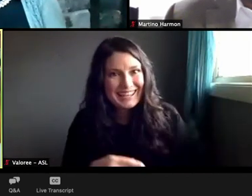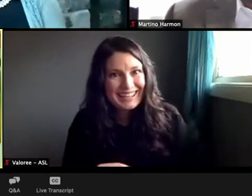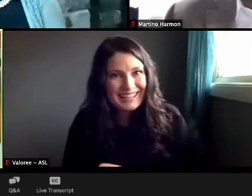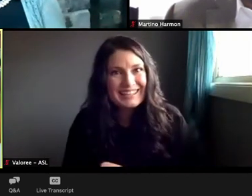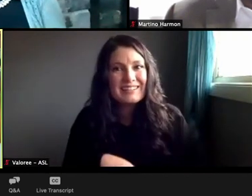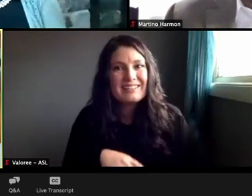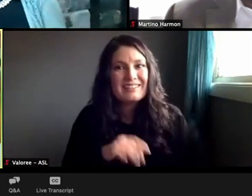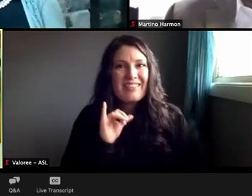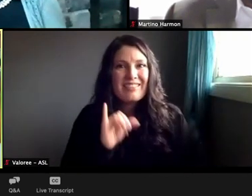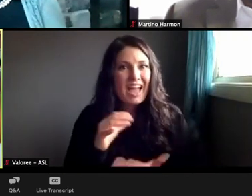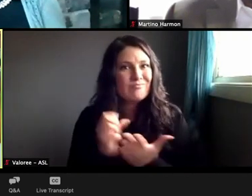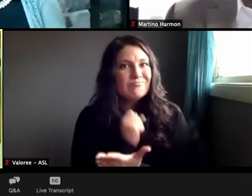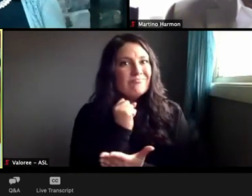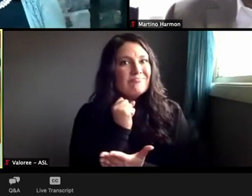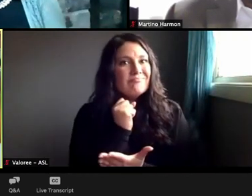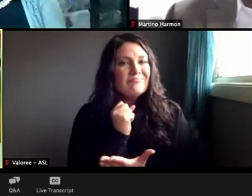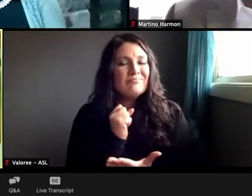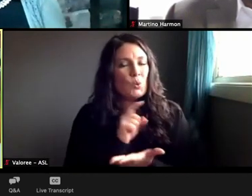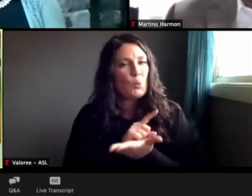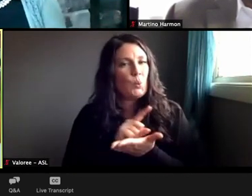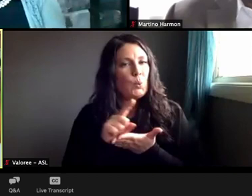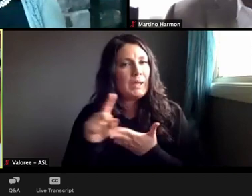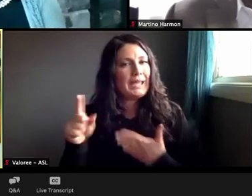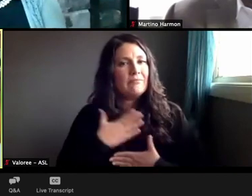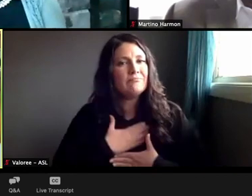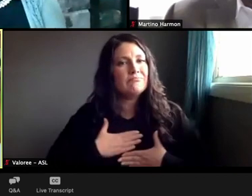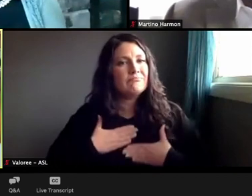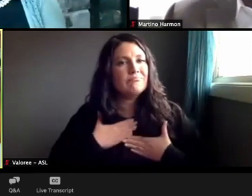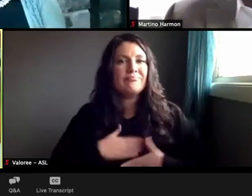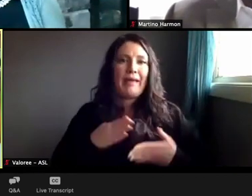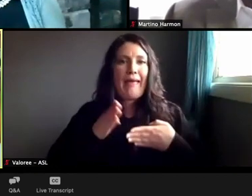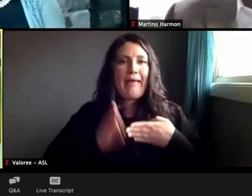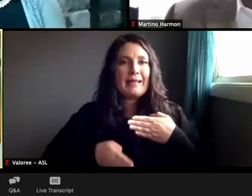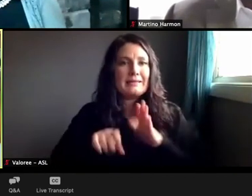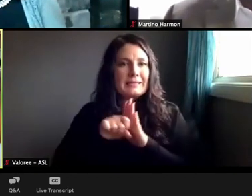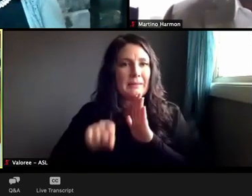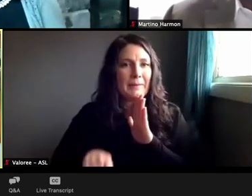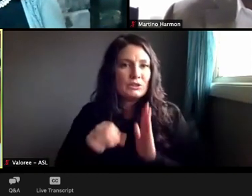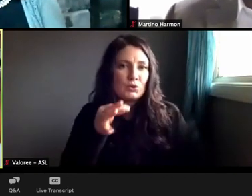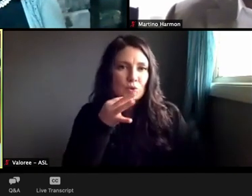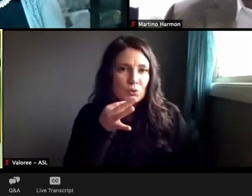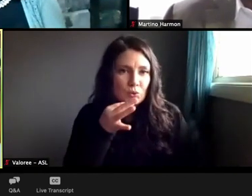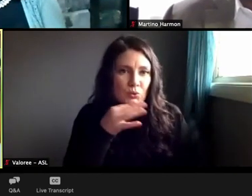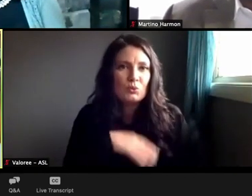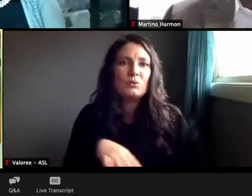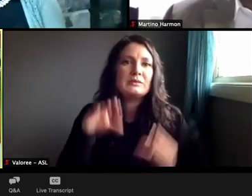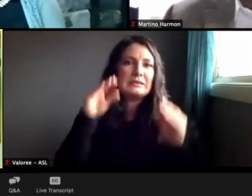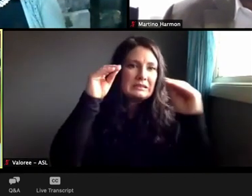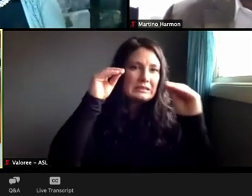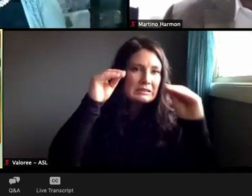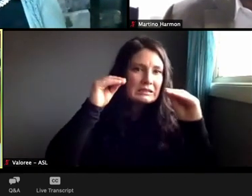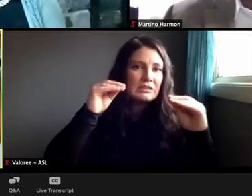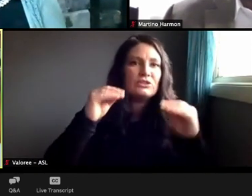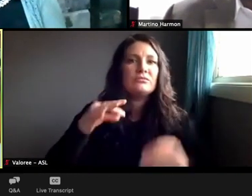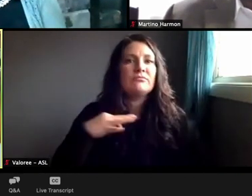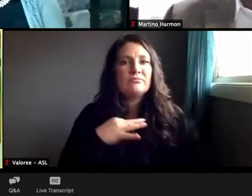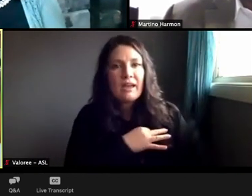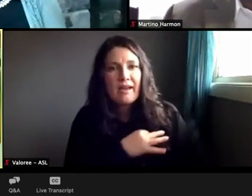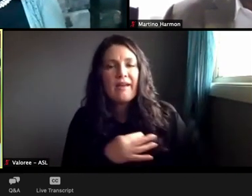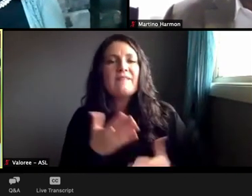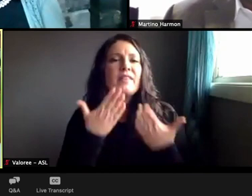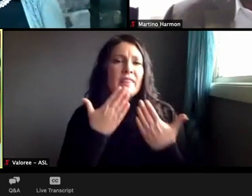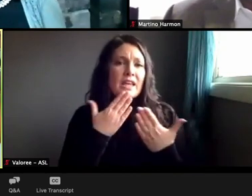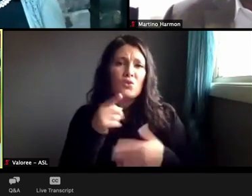week. I'm sure it'll be quite welcome, and the end of the semester is near. And to our faculty and staff, thank you again very much for your ongoing efforts